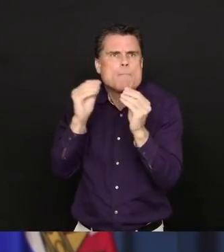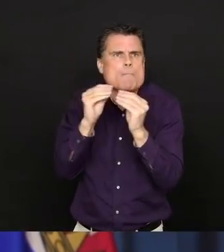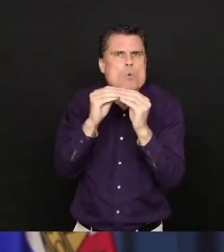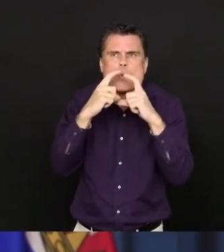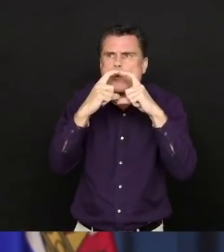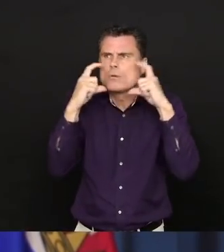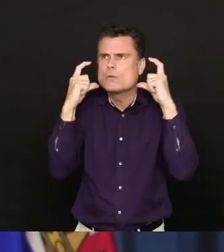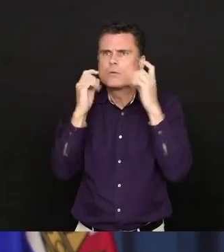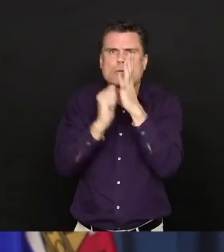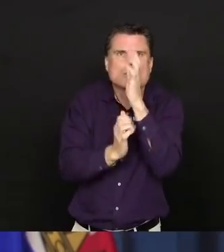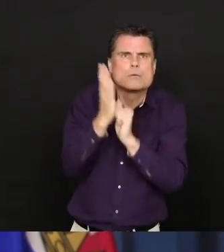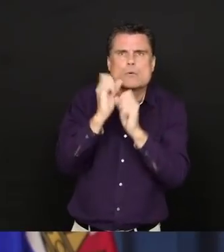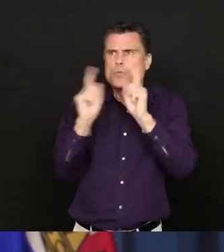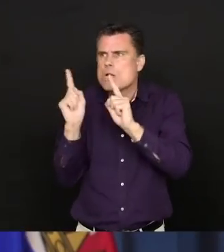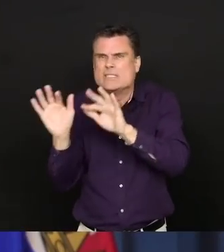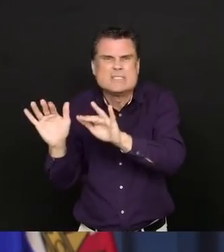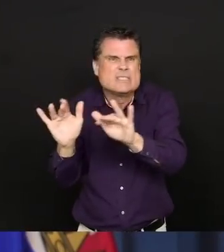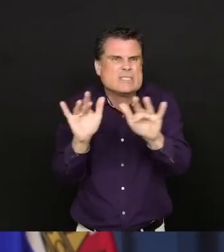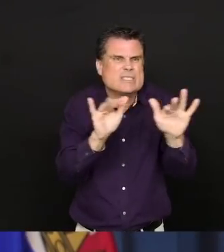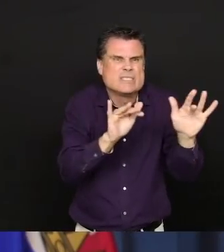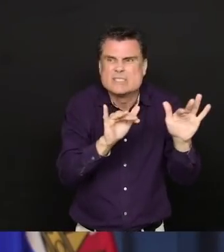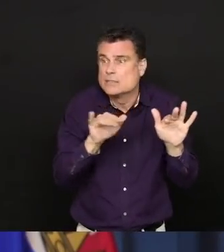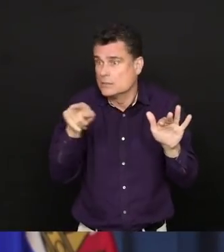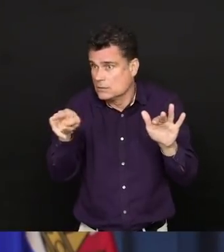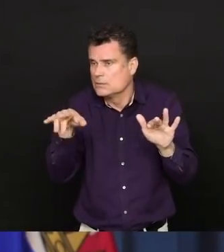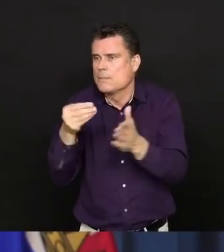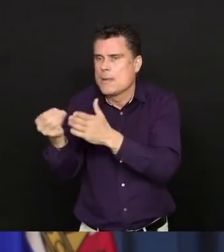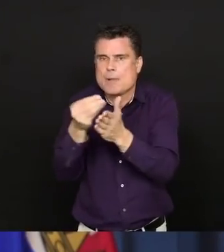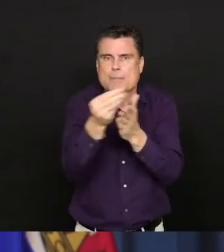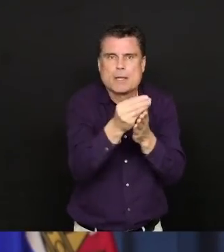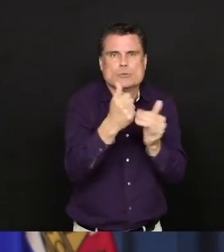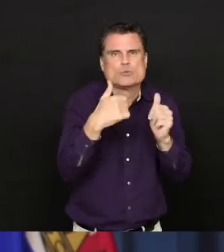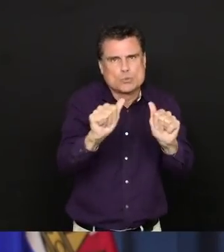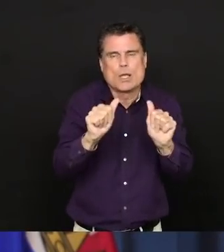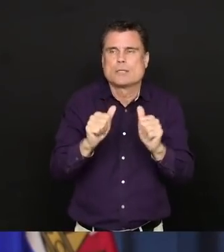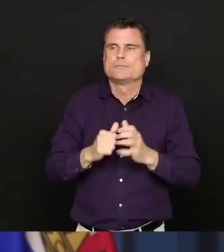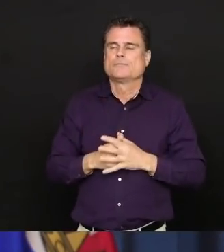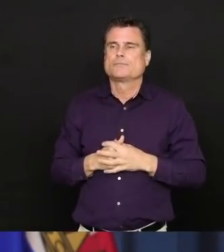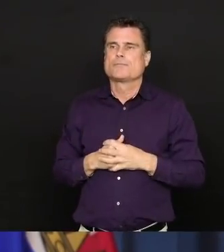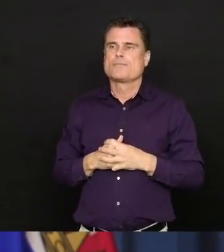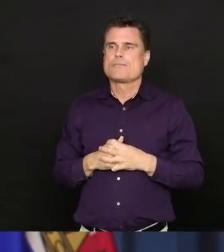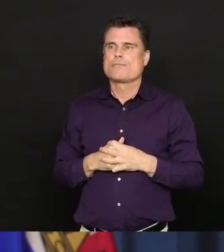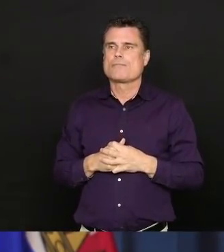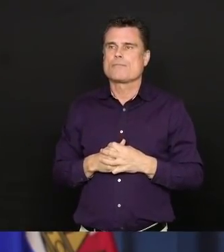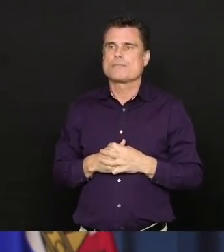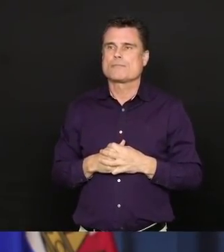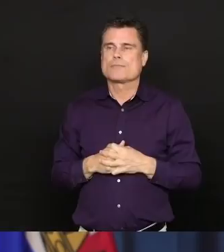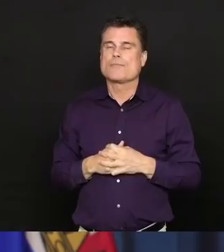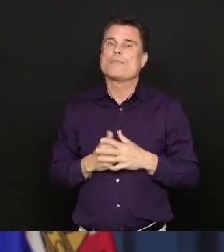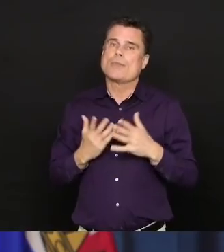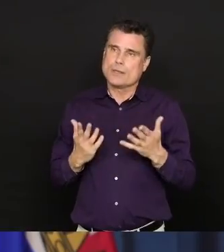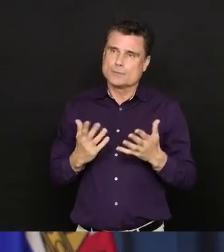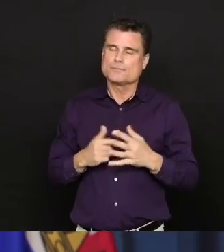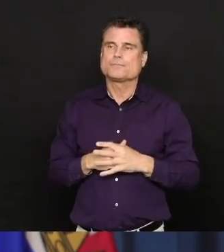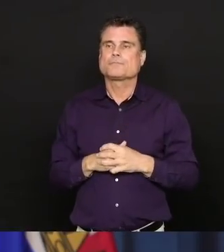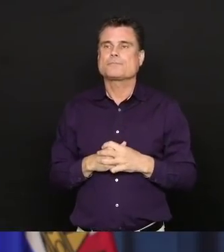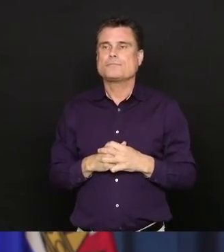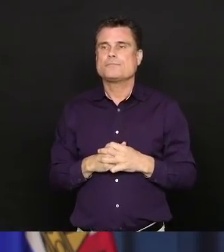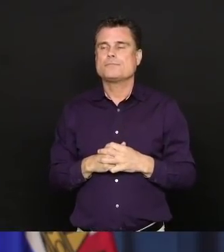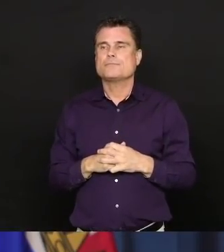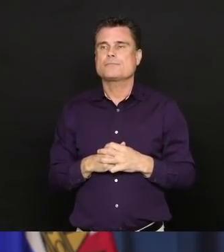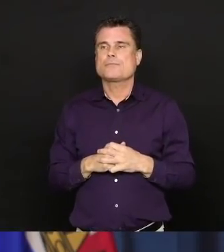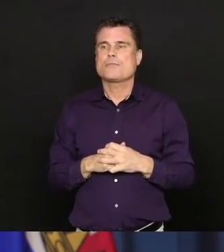of the Government of Canada to protect Canada's interests and to ensure supplies to PPE in Canada. And just note that we live